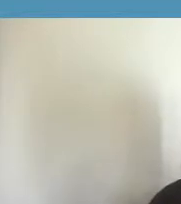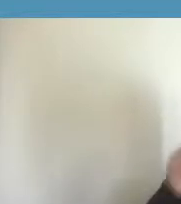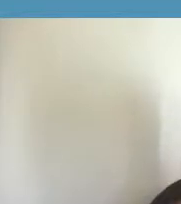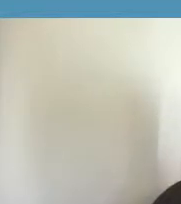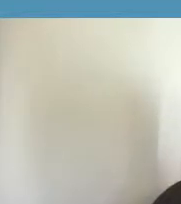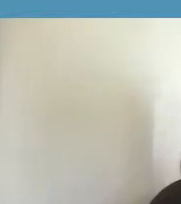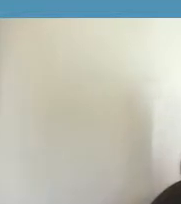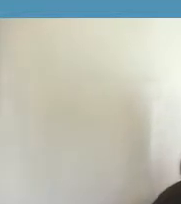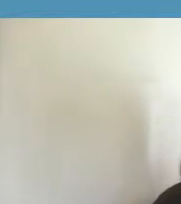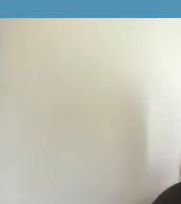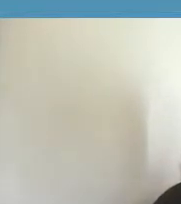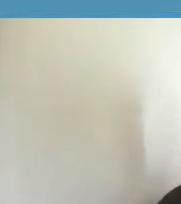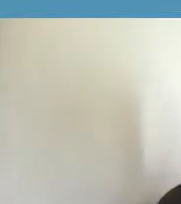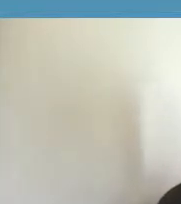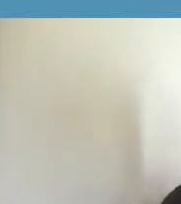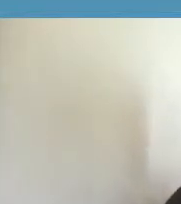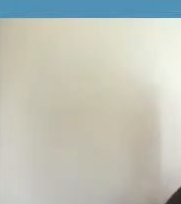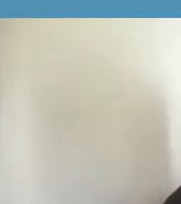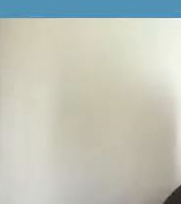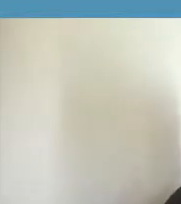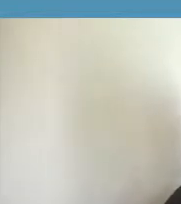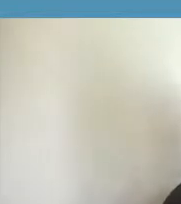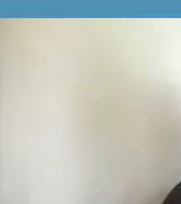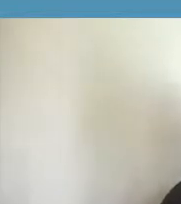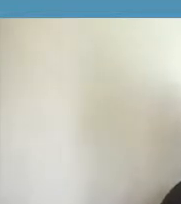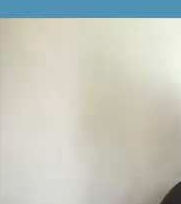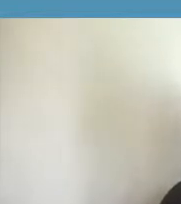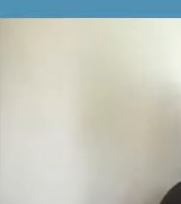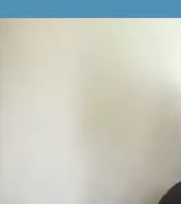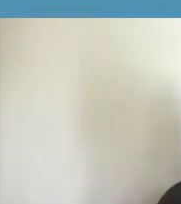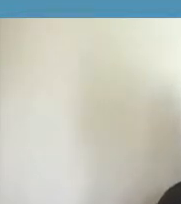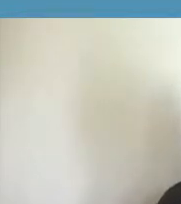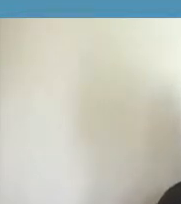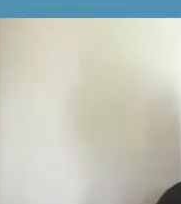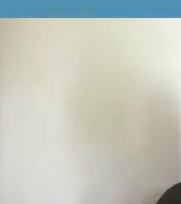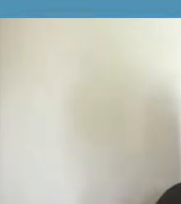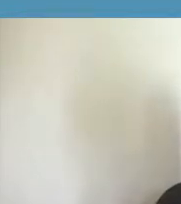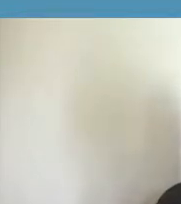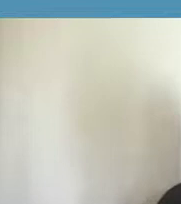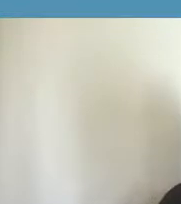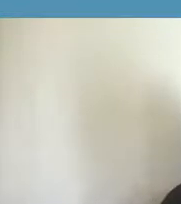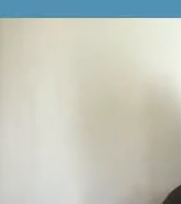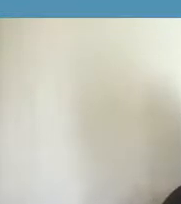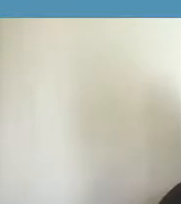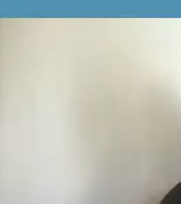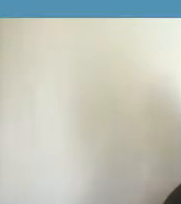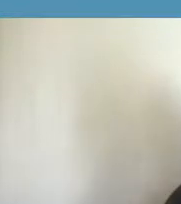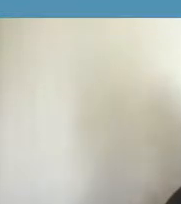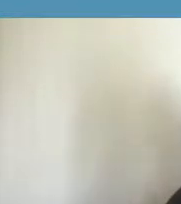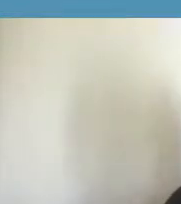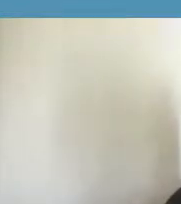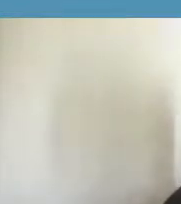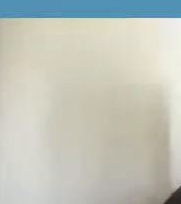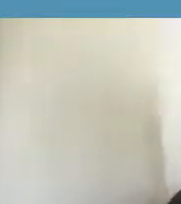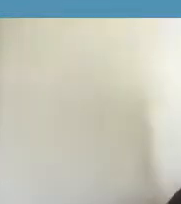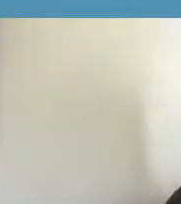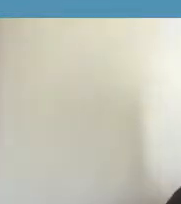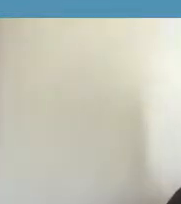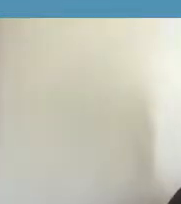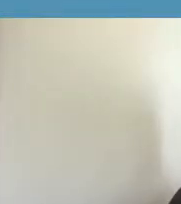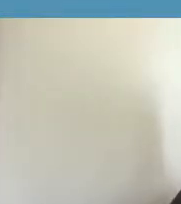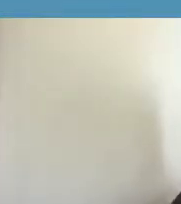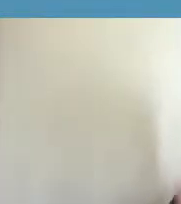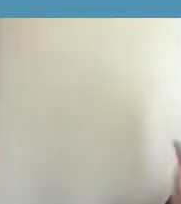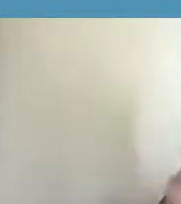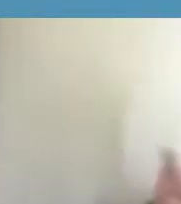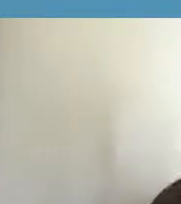website under the Watch Live tab at museum-hub.org. Here you will be able to see all the captions, chat,